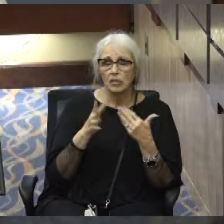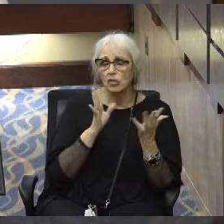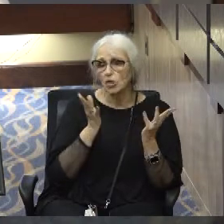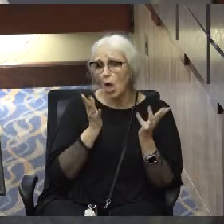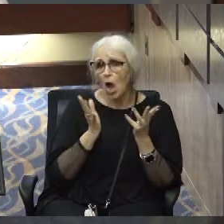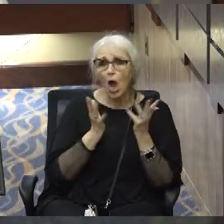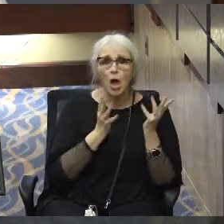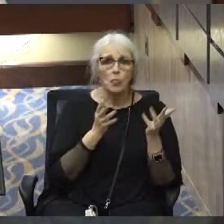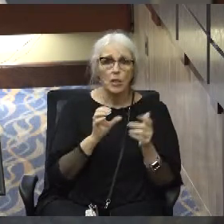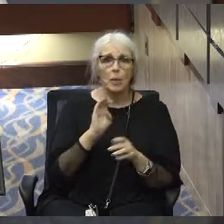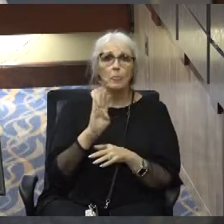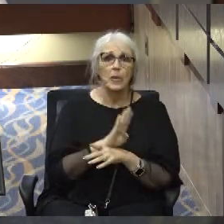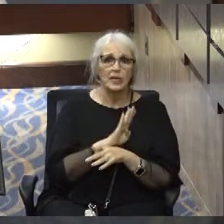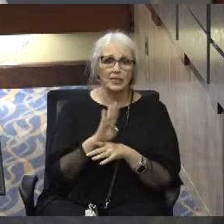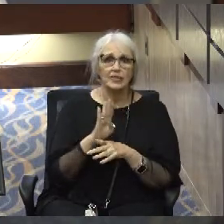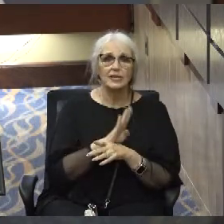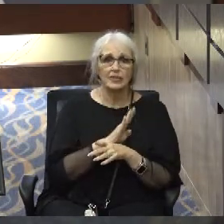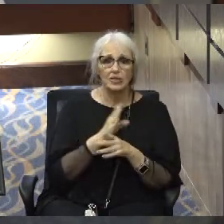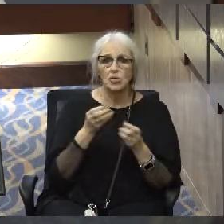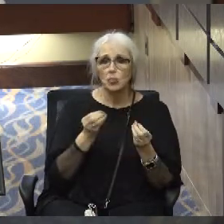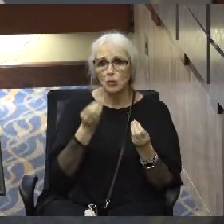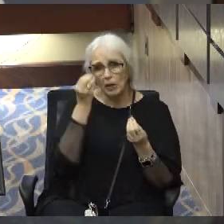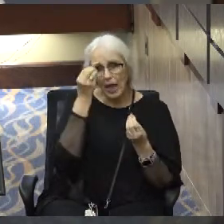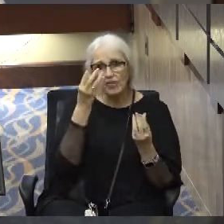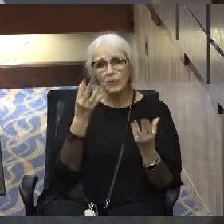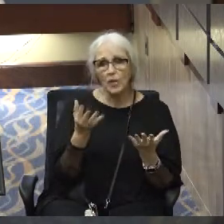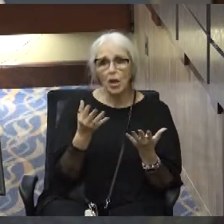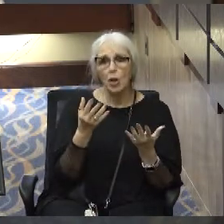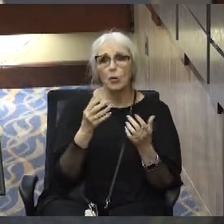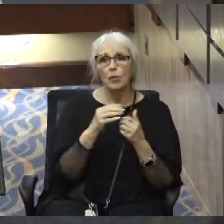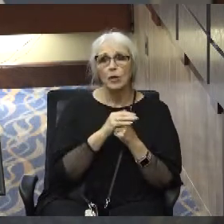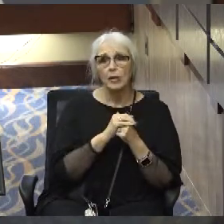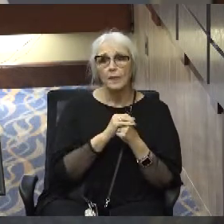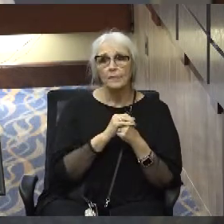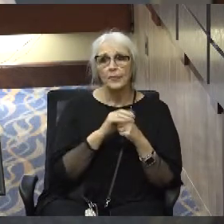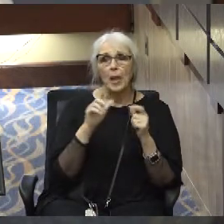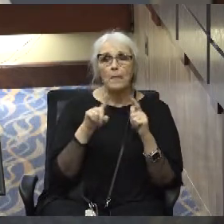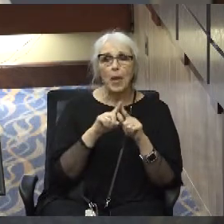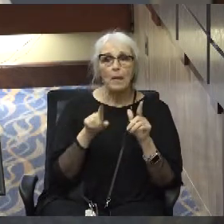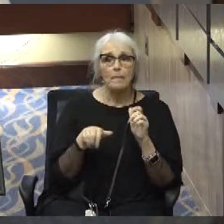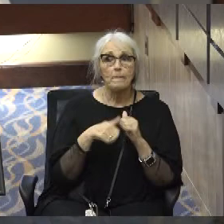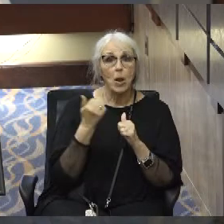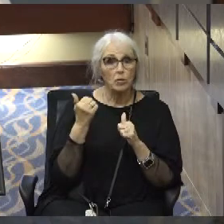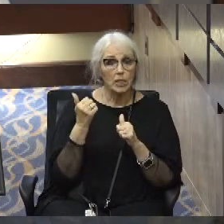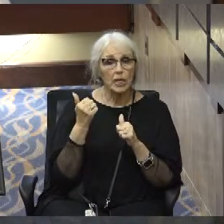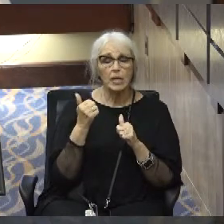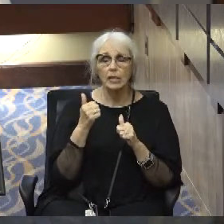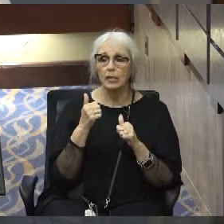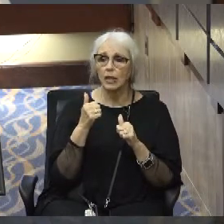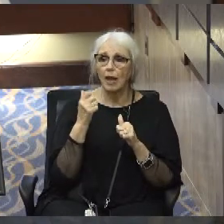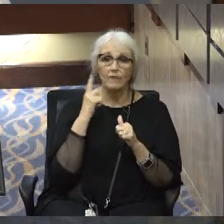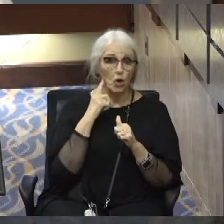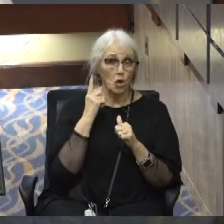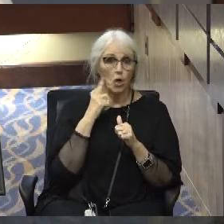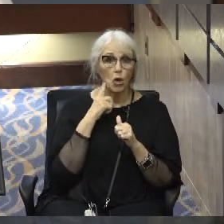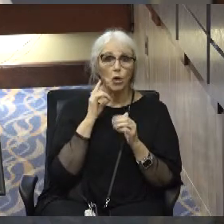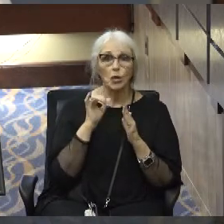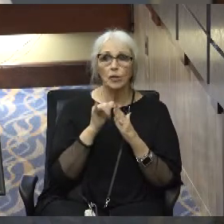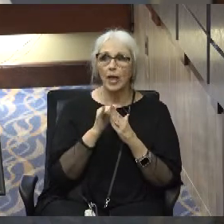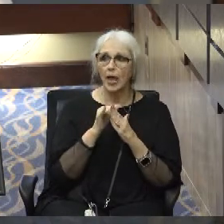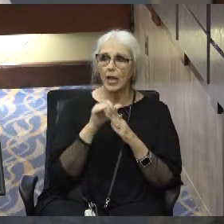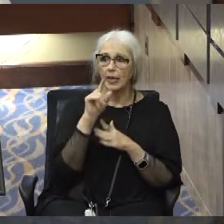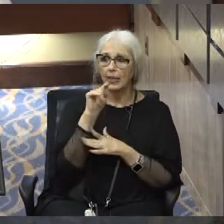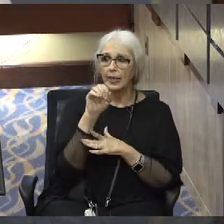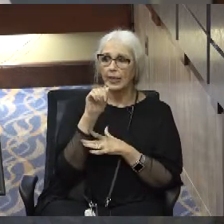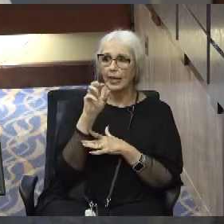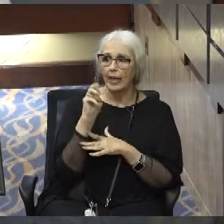owners, you let them know where they're going. And for the most part, I have heard that, the team